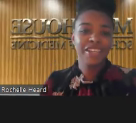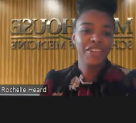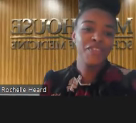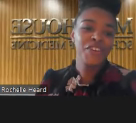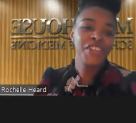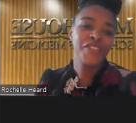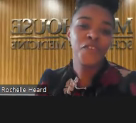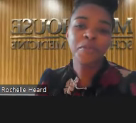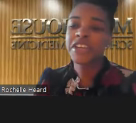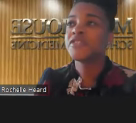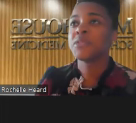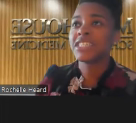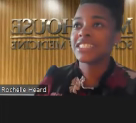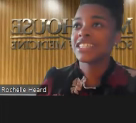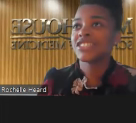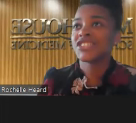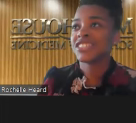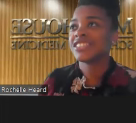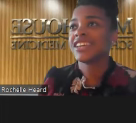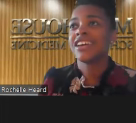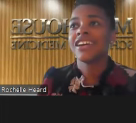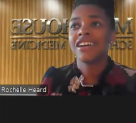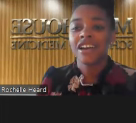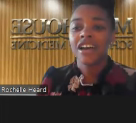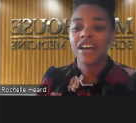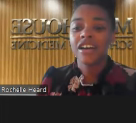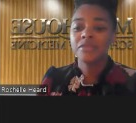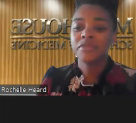Yes, thank you for the informative presentation.